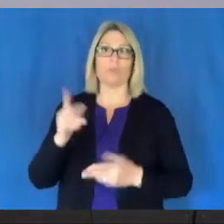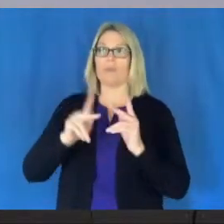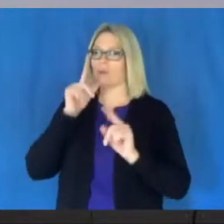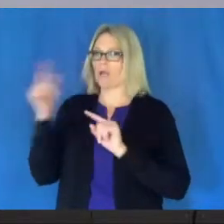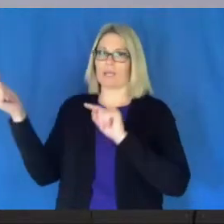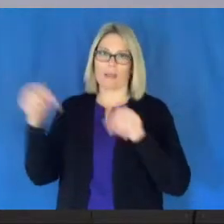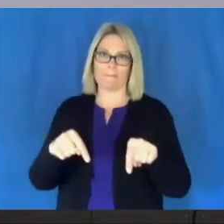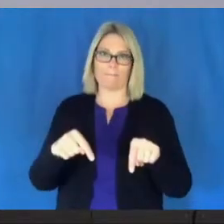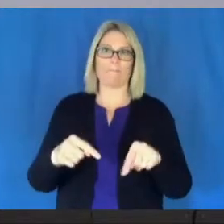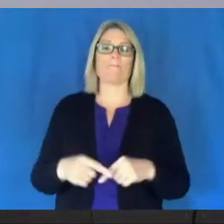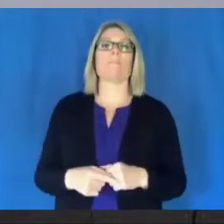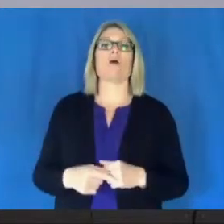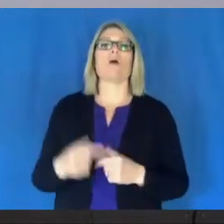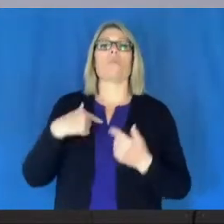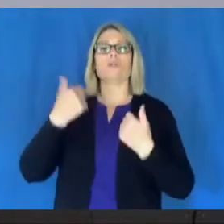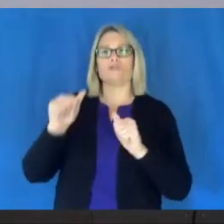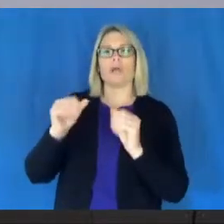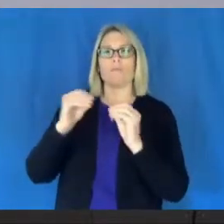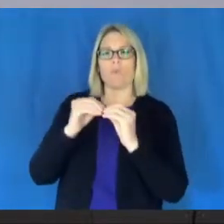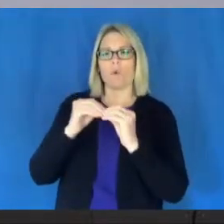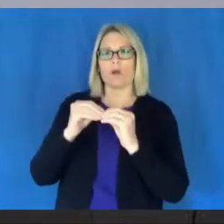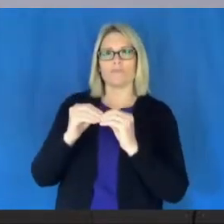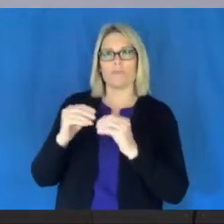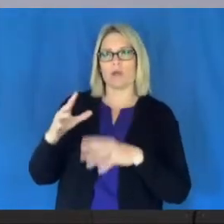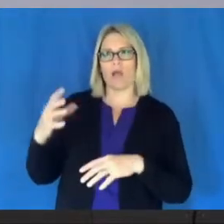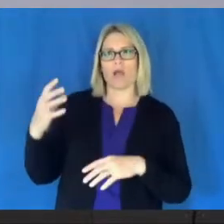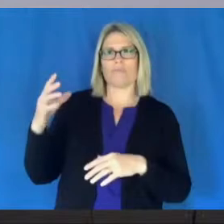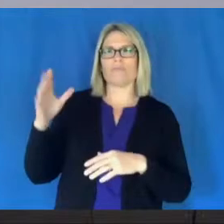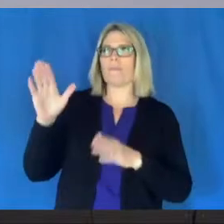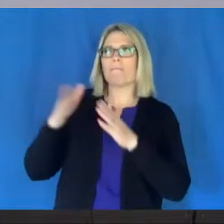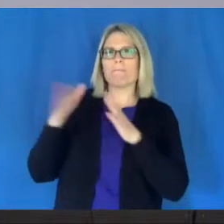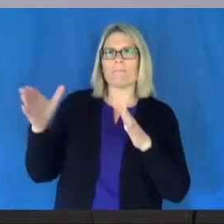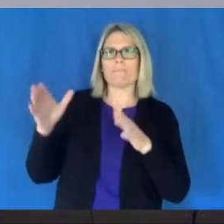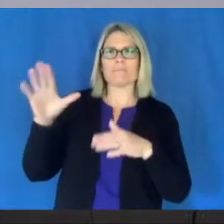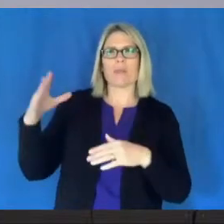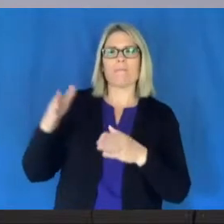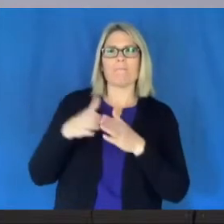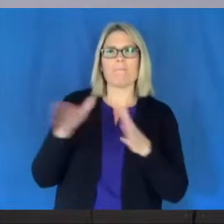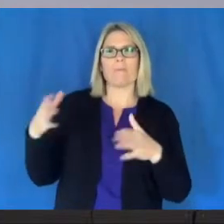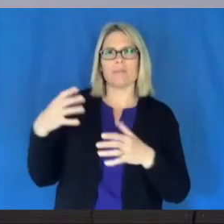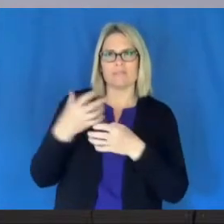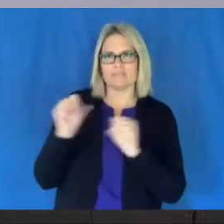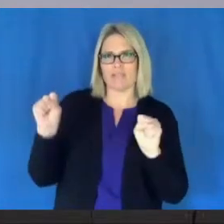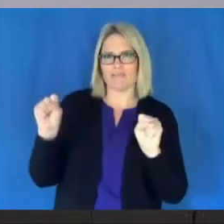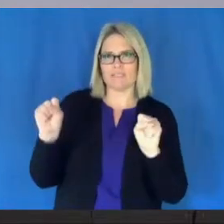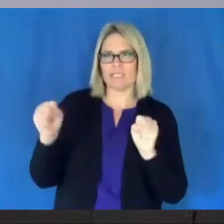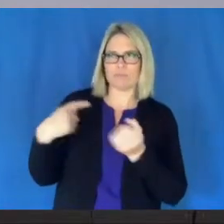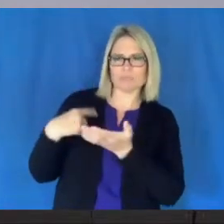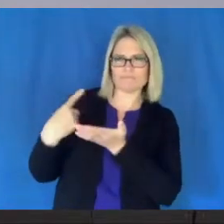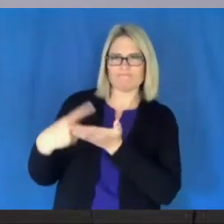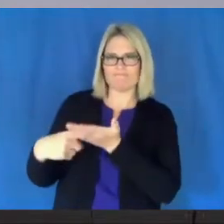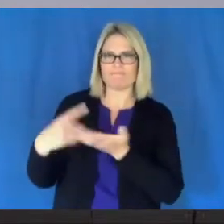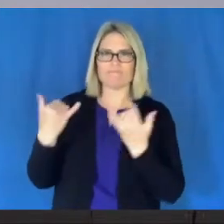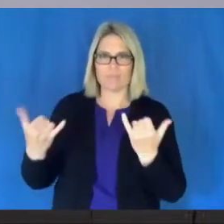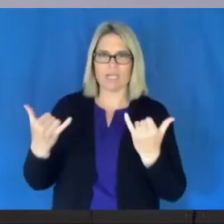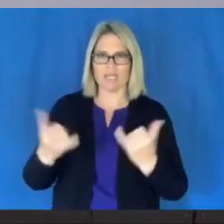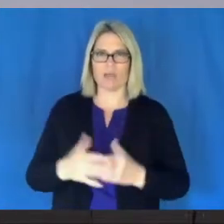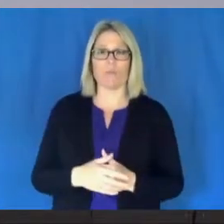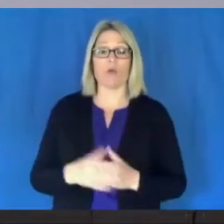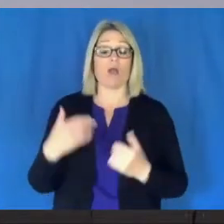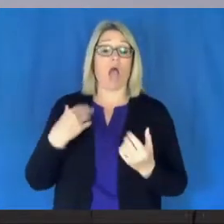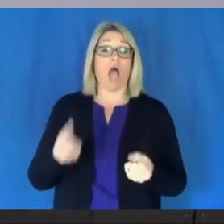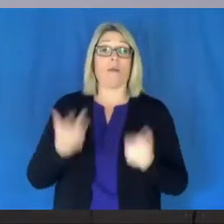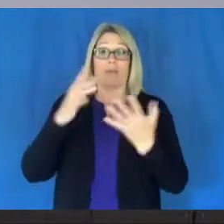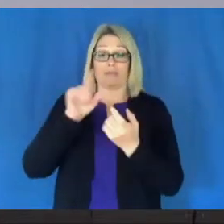work on some of the language and the communication with our Office of Public Safety as well. I don't have any of the numbers here